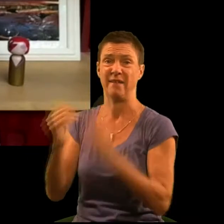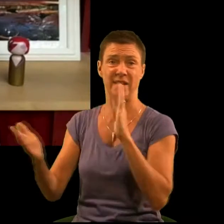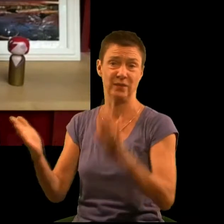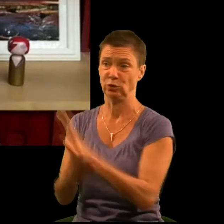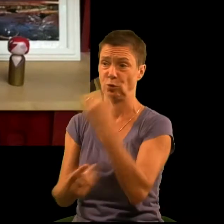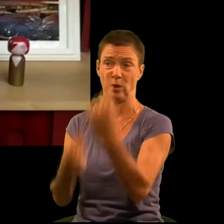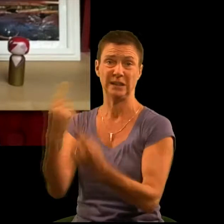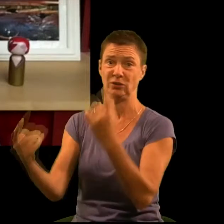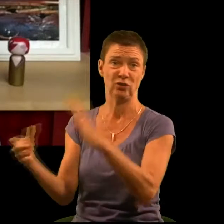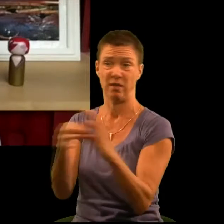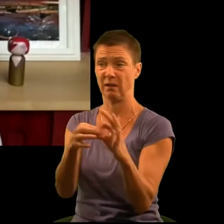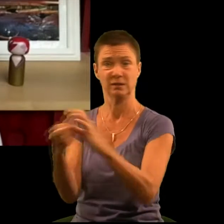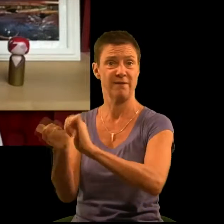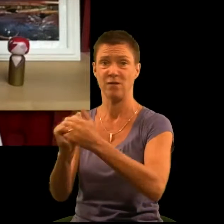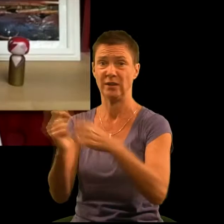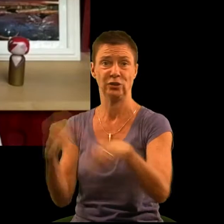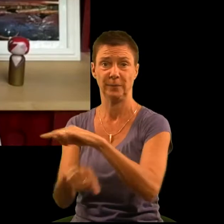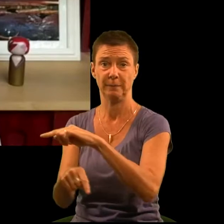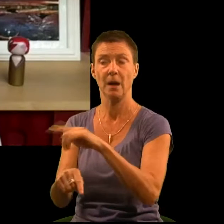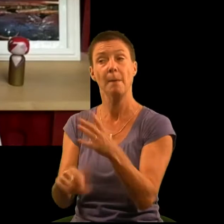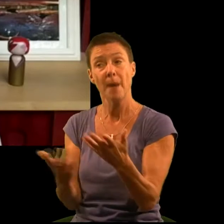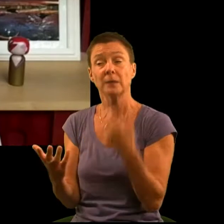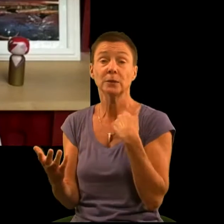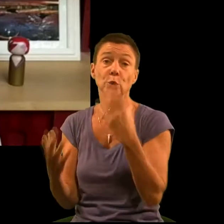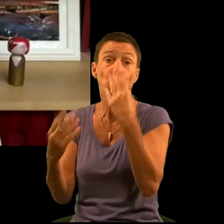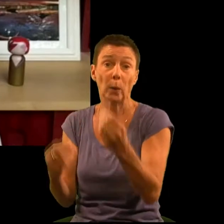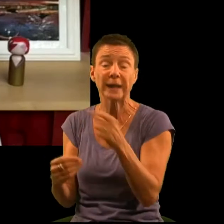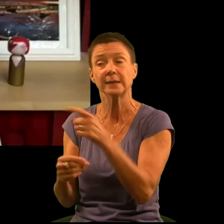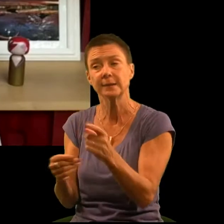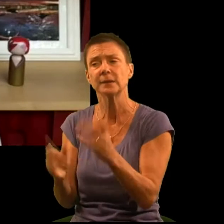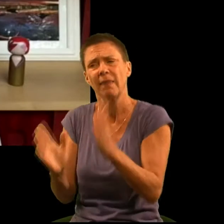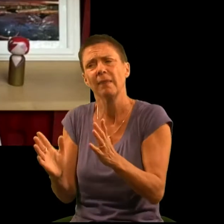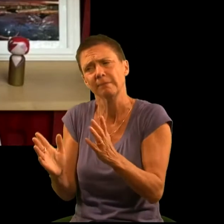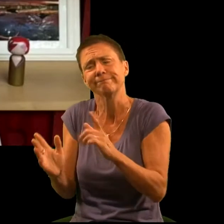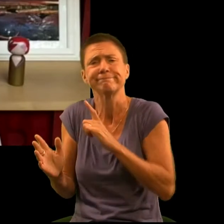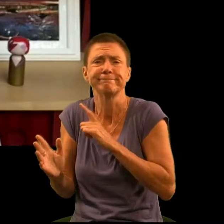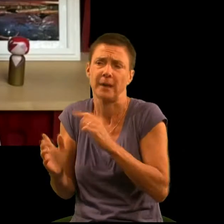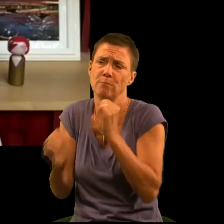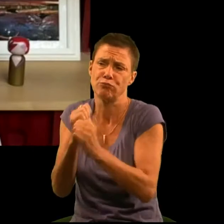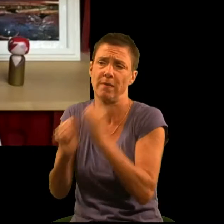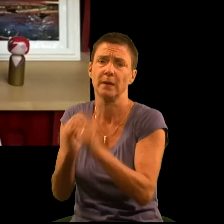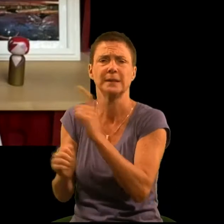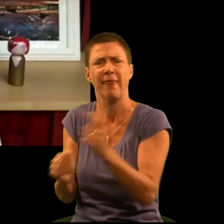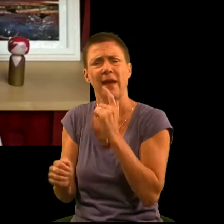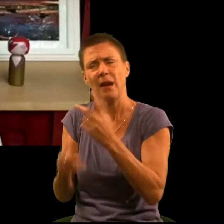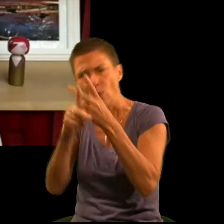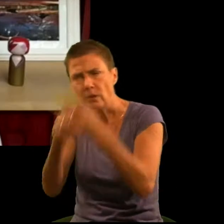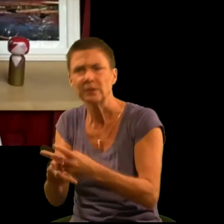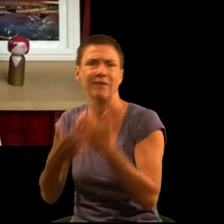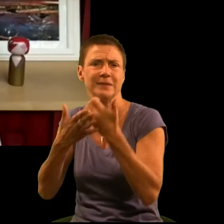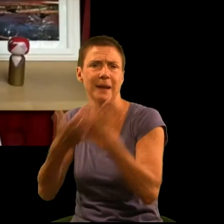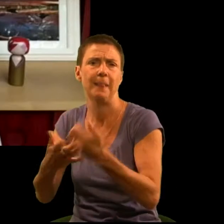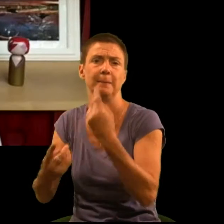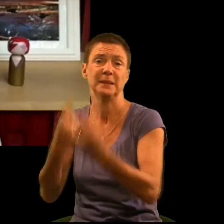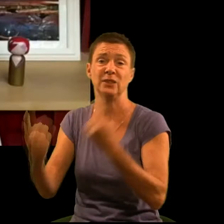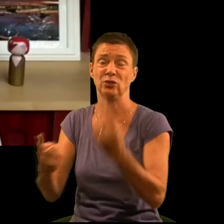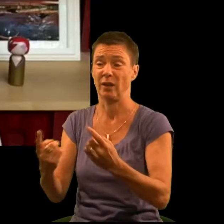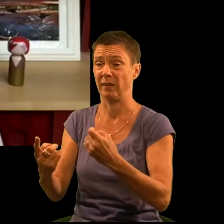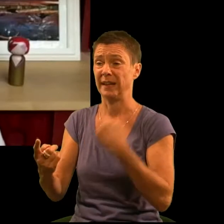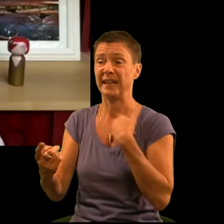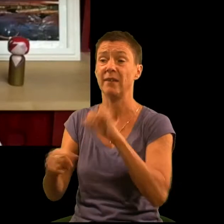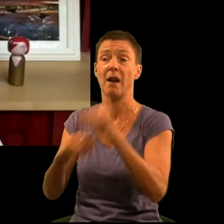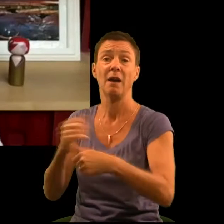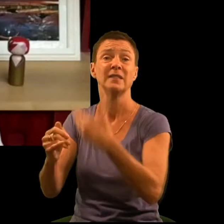enjoyed each other's company. But in the way of twins, the boys loved and protected each other even unto death and occasionally